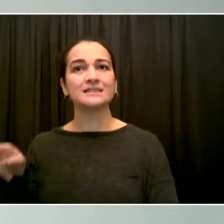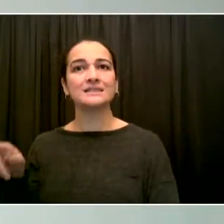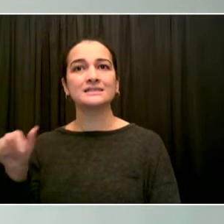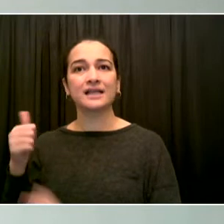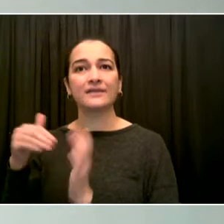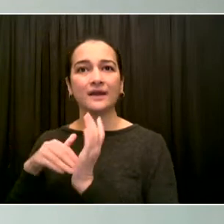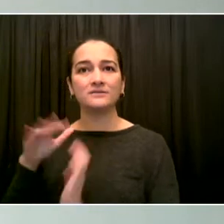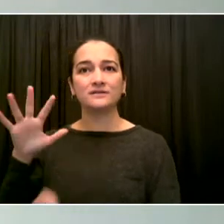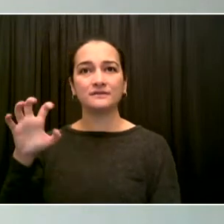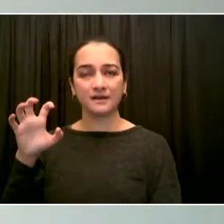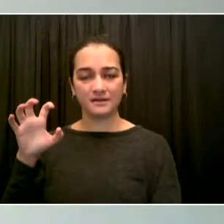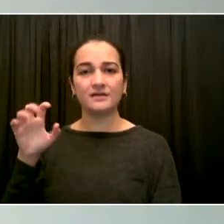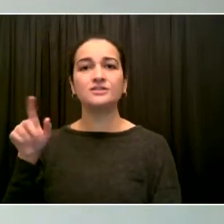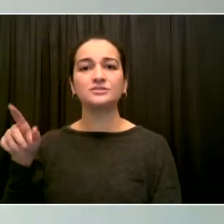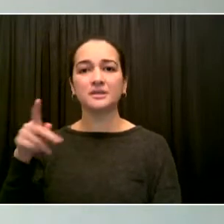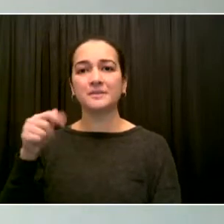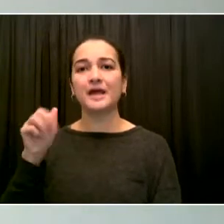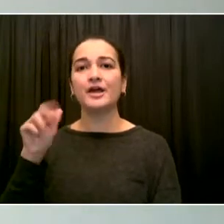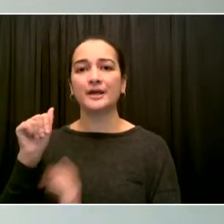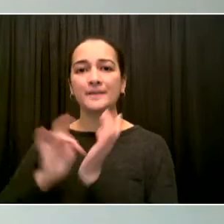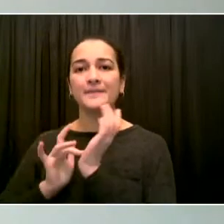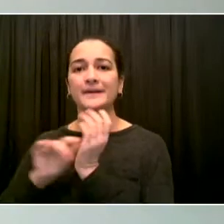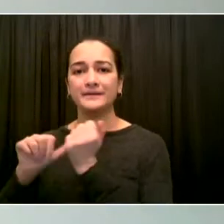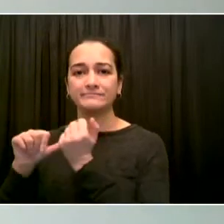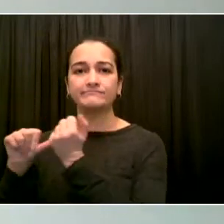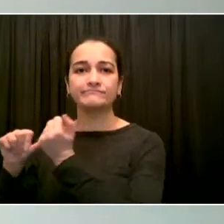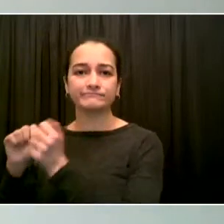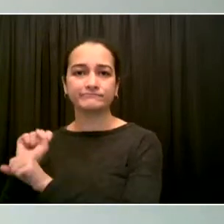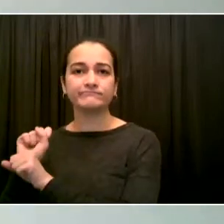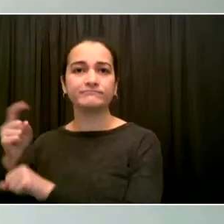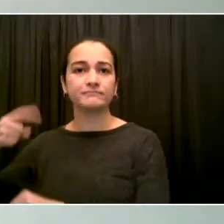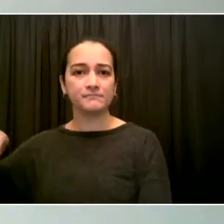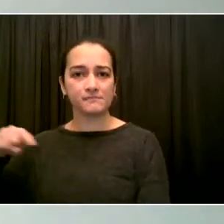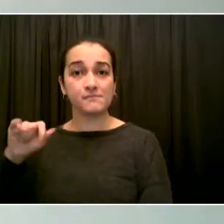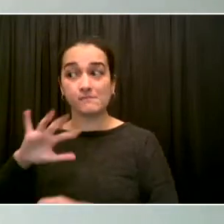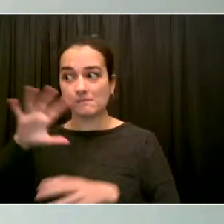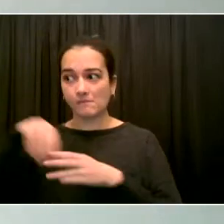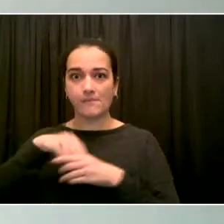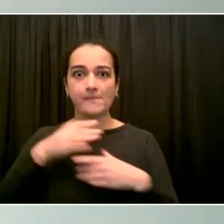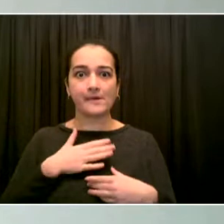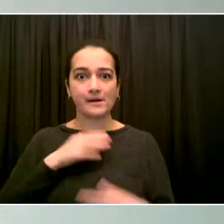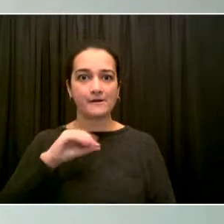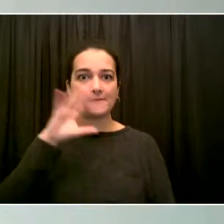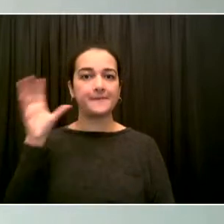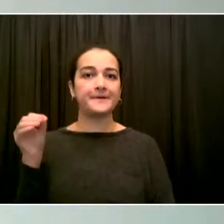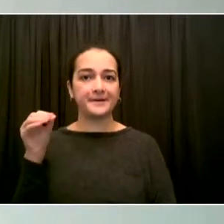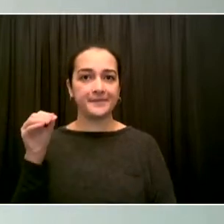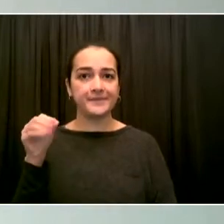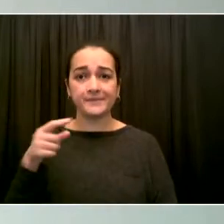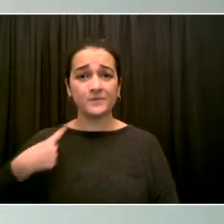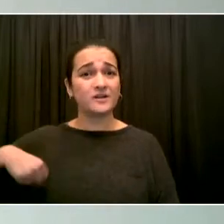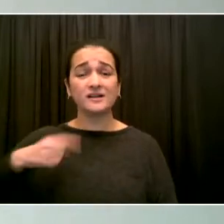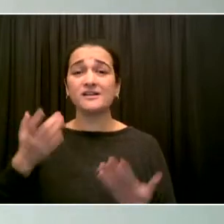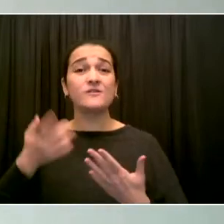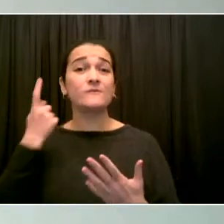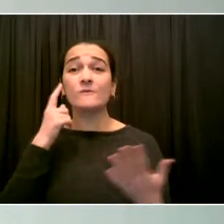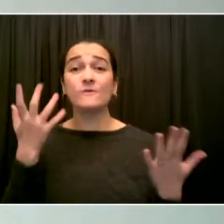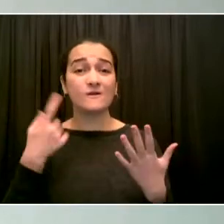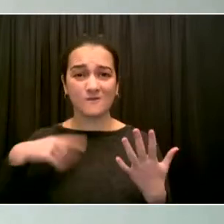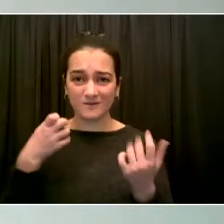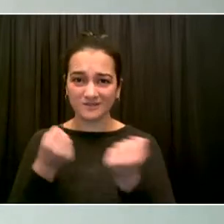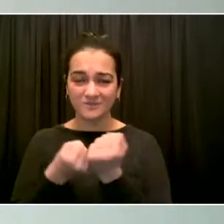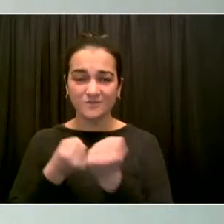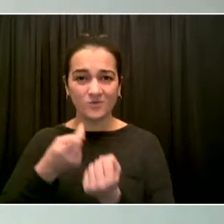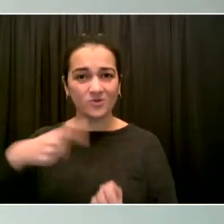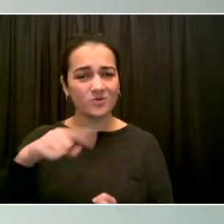our city, like Dr. Long just said, to keep up the great work. We're doing great. As the mayor has said many times, it's